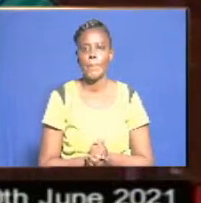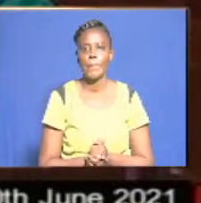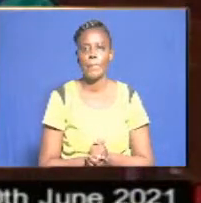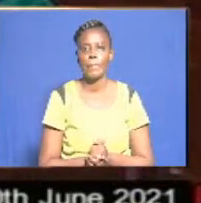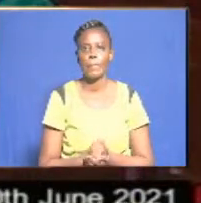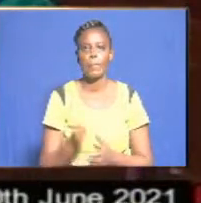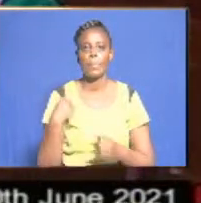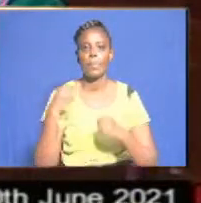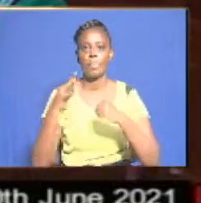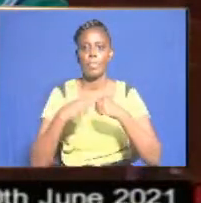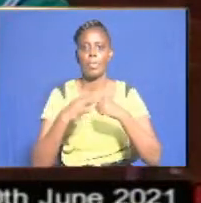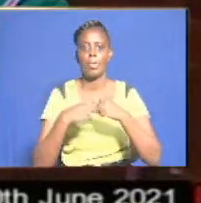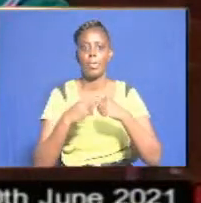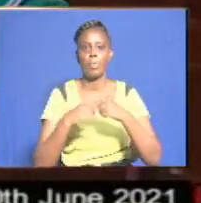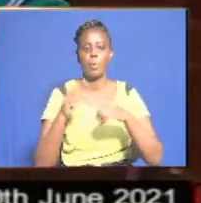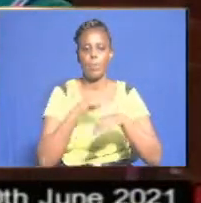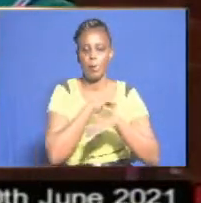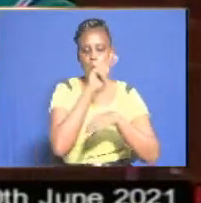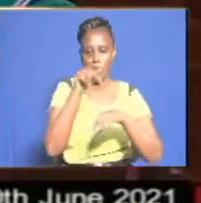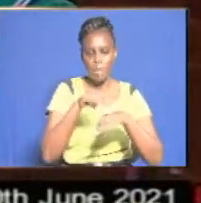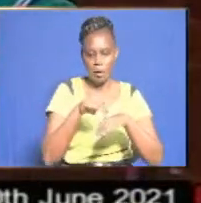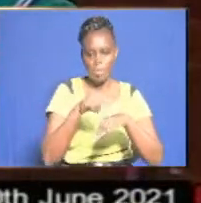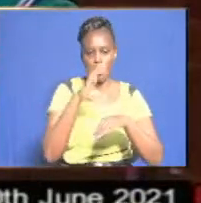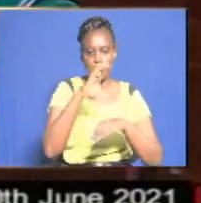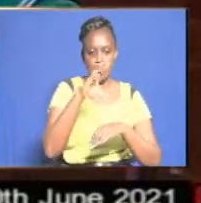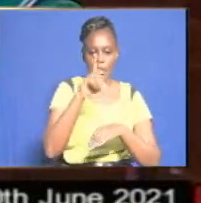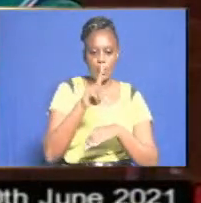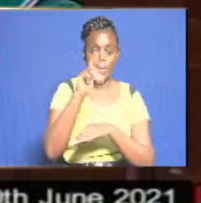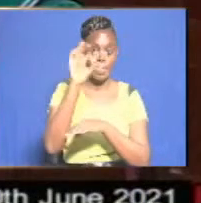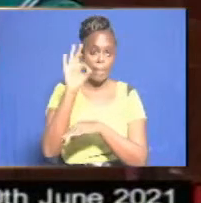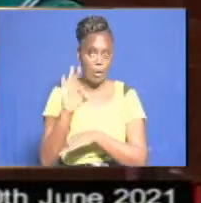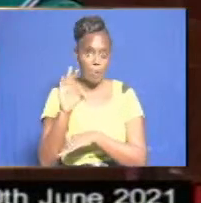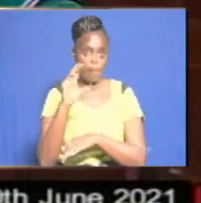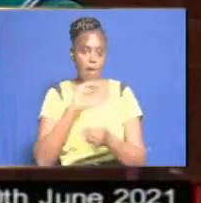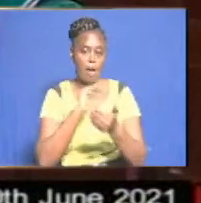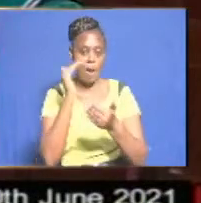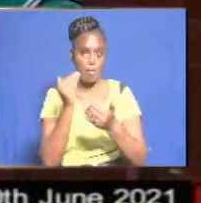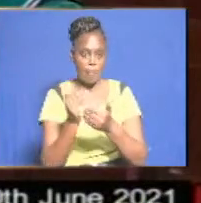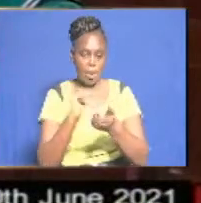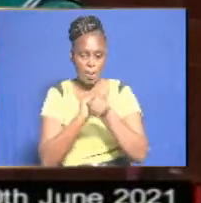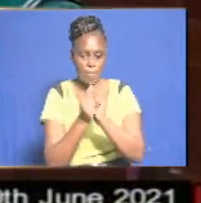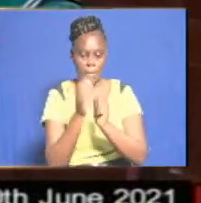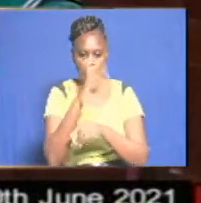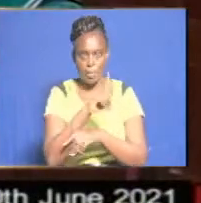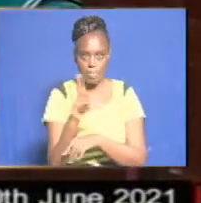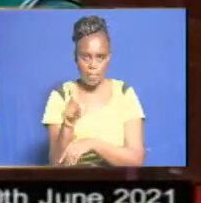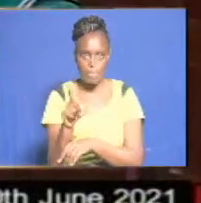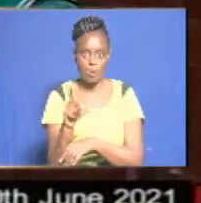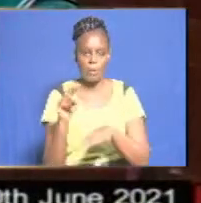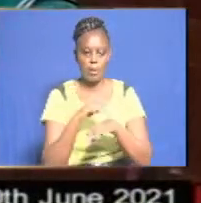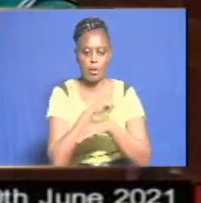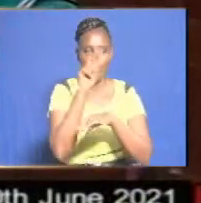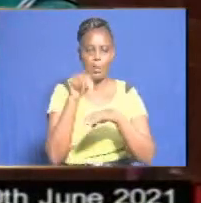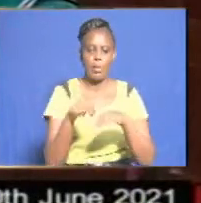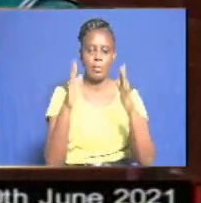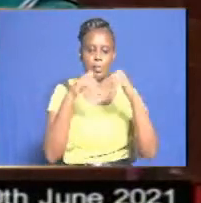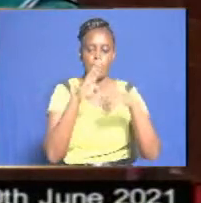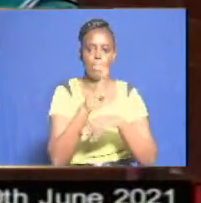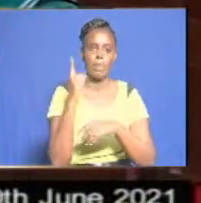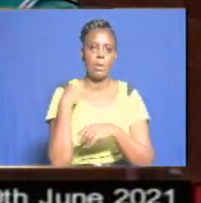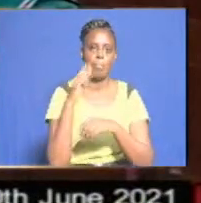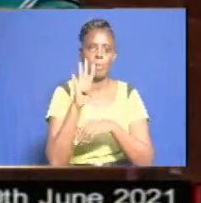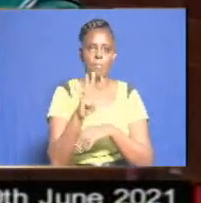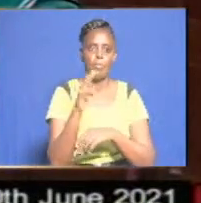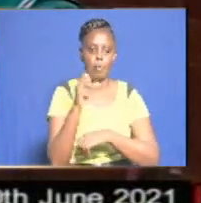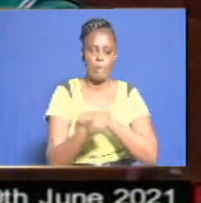Order number 8, the National Government Constituencies Development Fund Amendment Bill, National Assembly Bill number 4